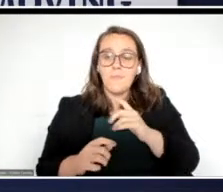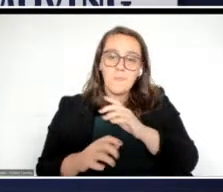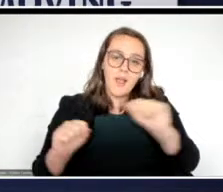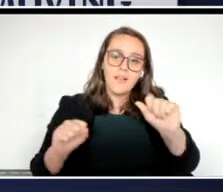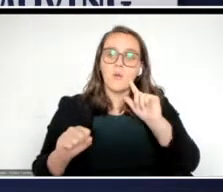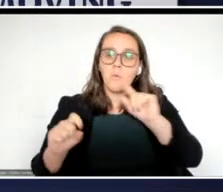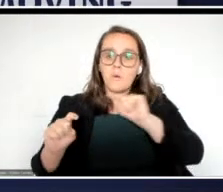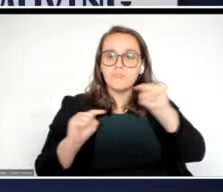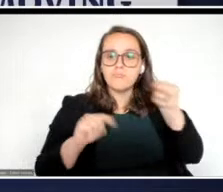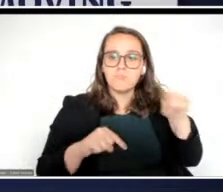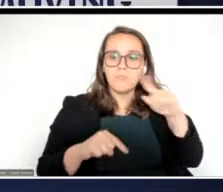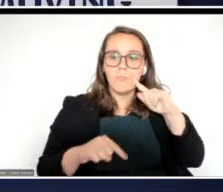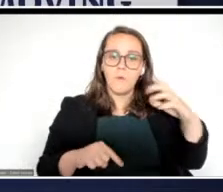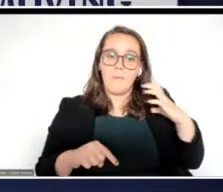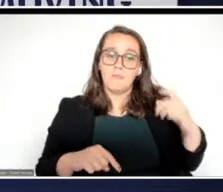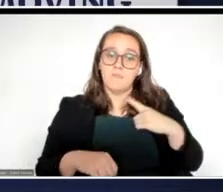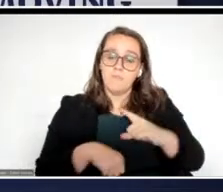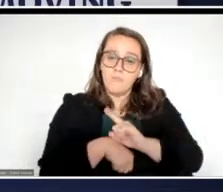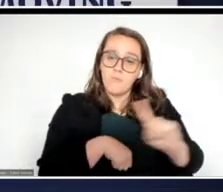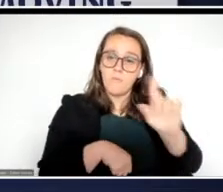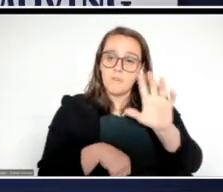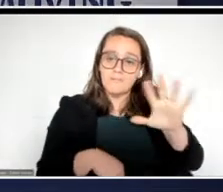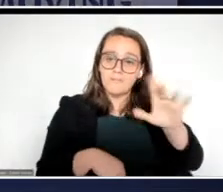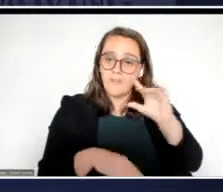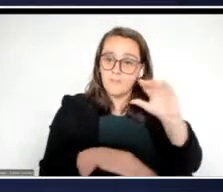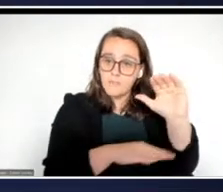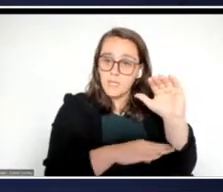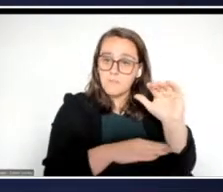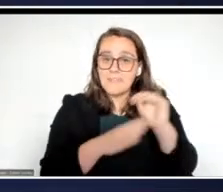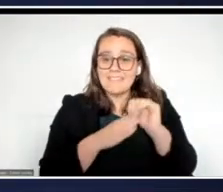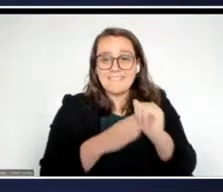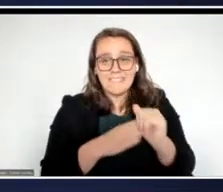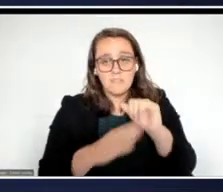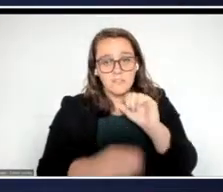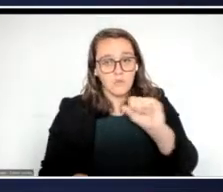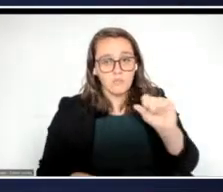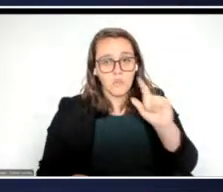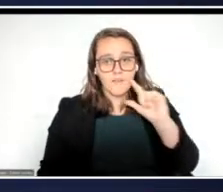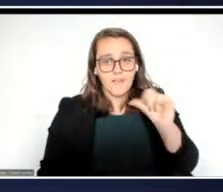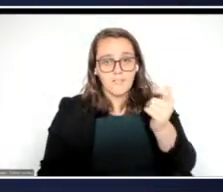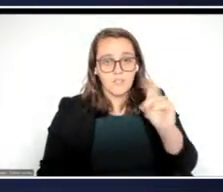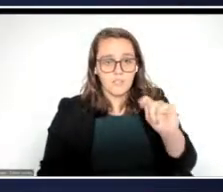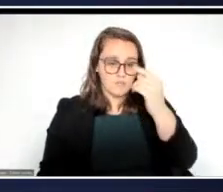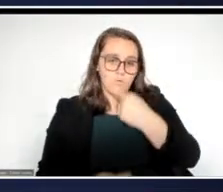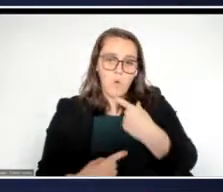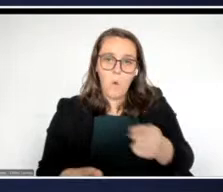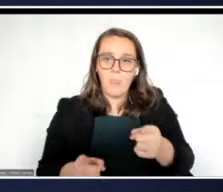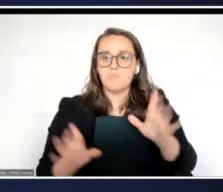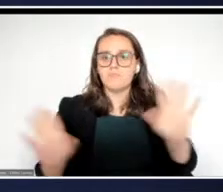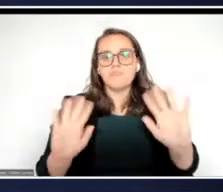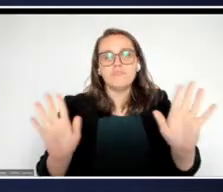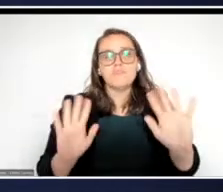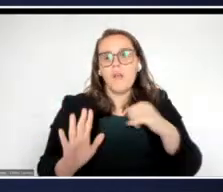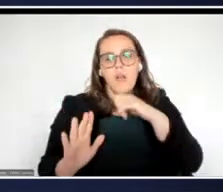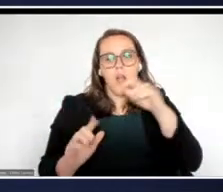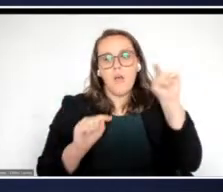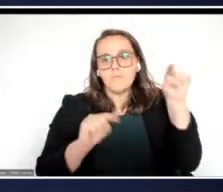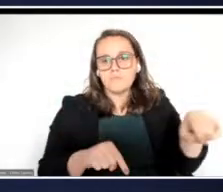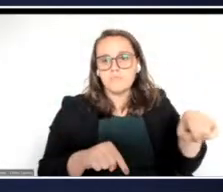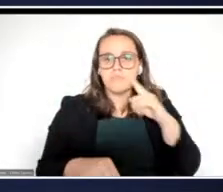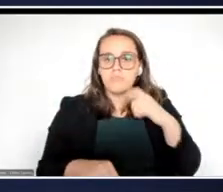1:55 p.m. that the president's lead Secret Service agent told them to stand down. We are not doing an OTR to the